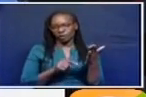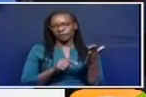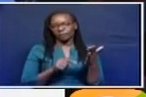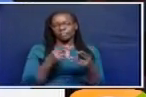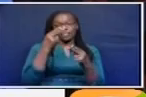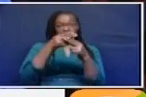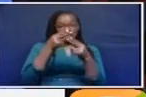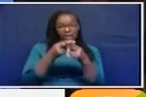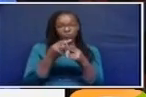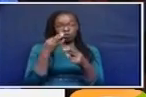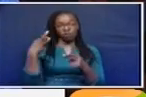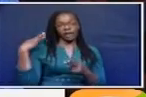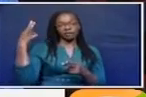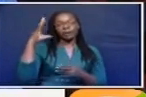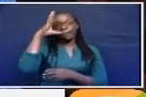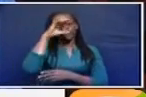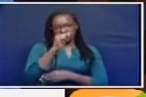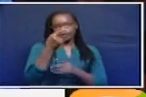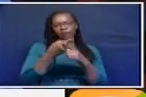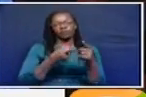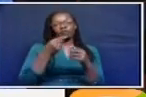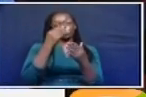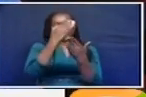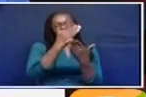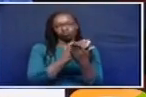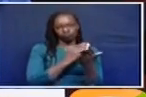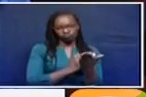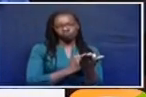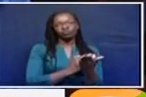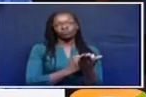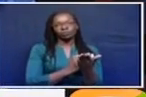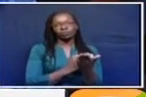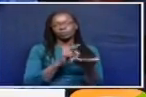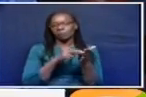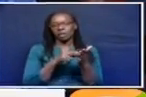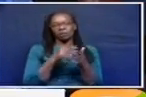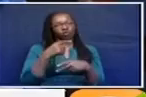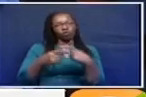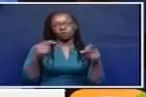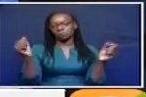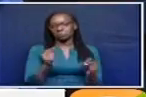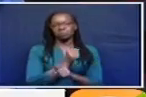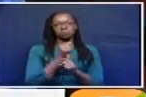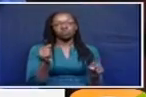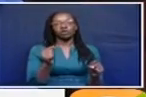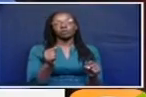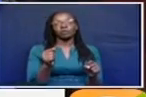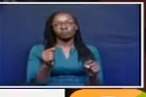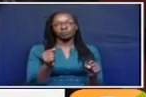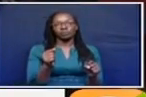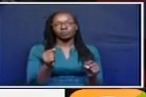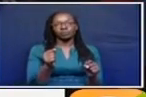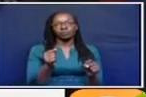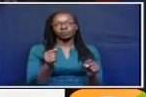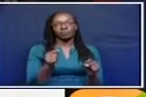names of aspirants were actually missing from ballot papers, and then they could not proceed with the exercise as scheduled. Of